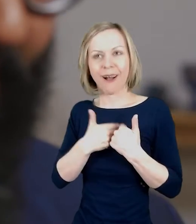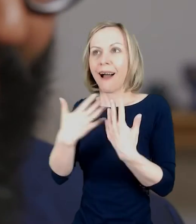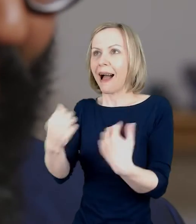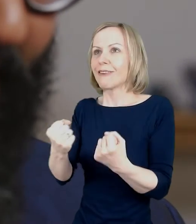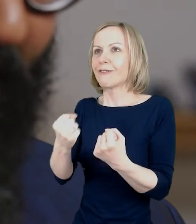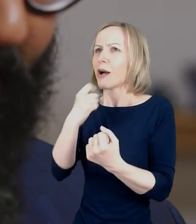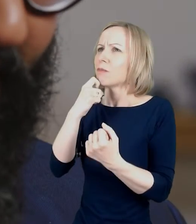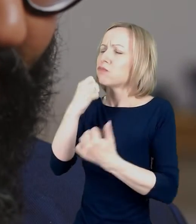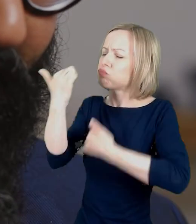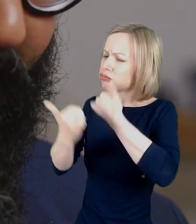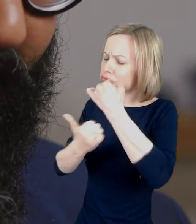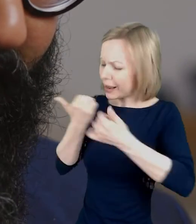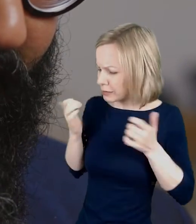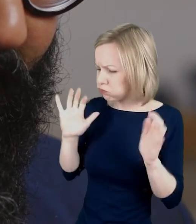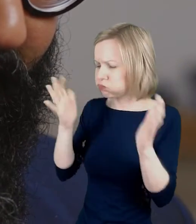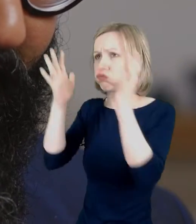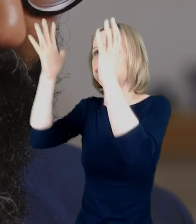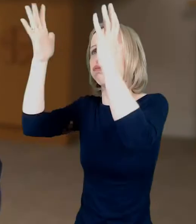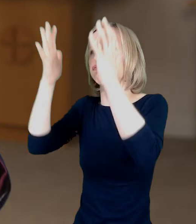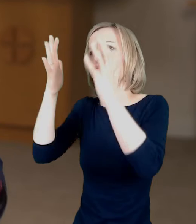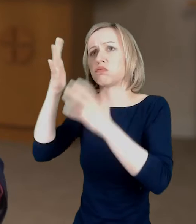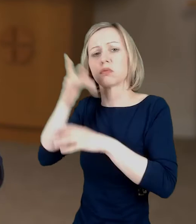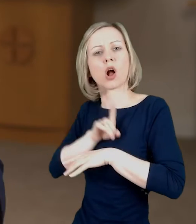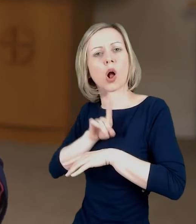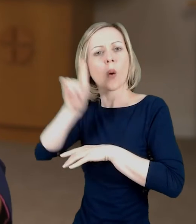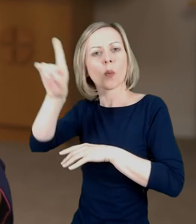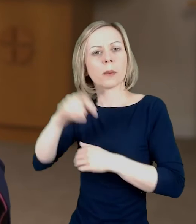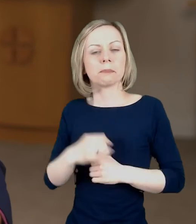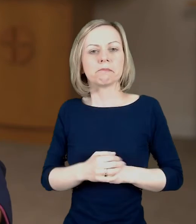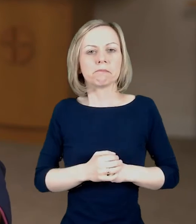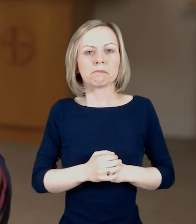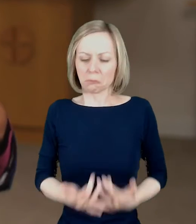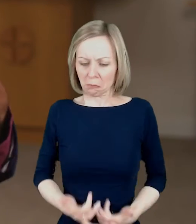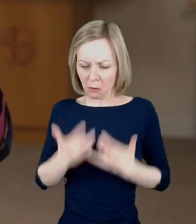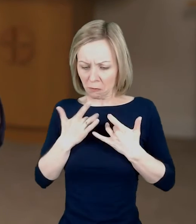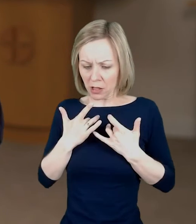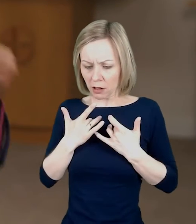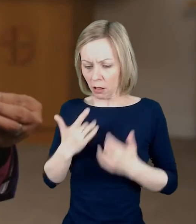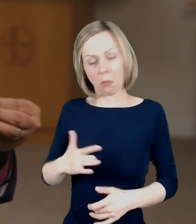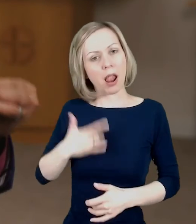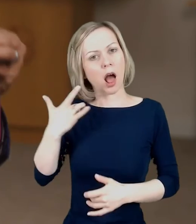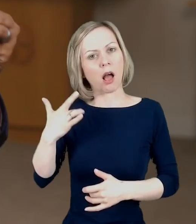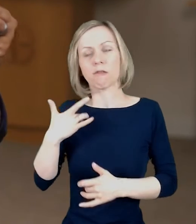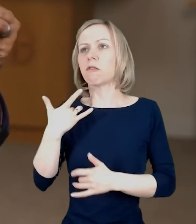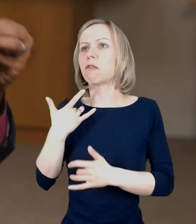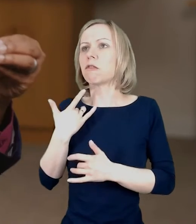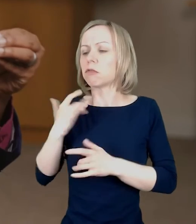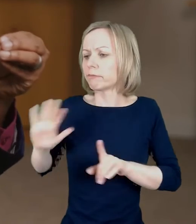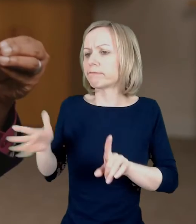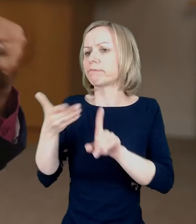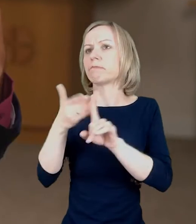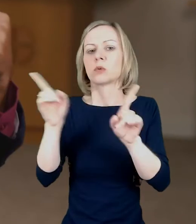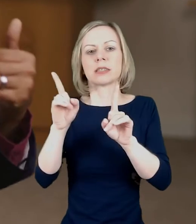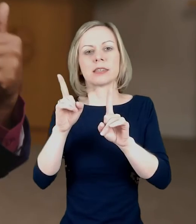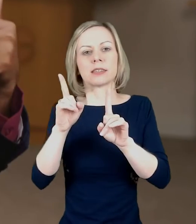will enter his courts with praise. And one of the callings upon my life is to become a